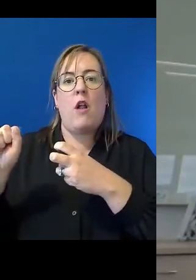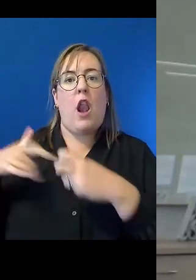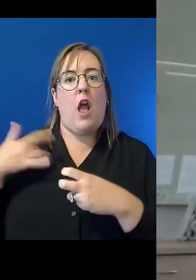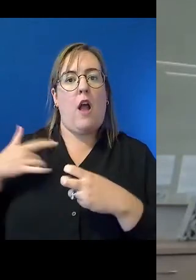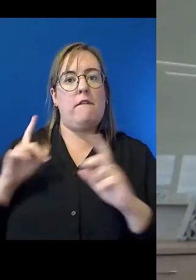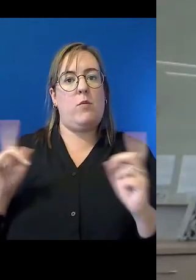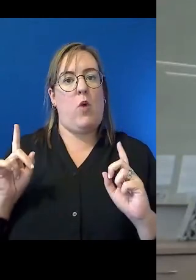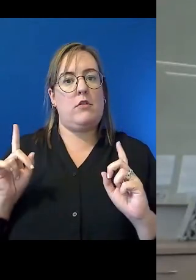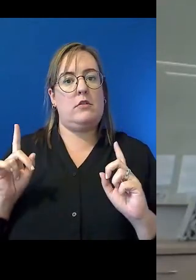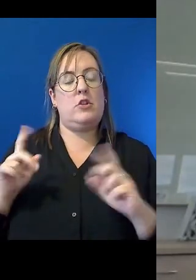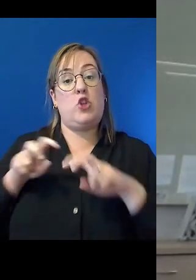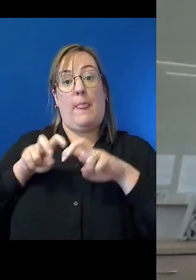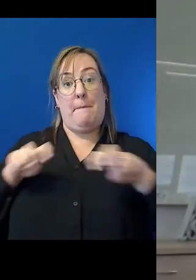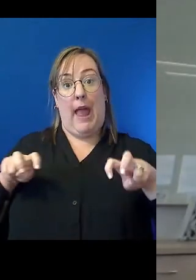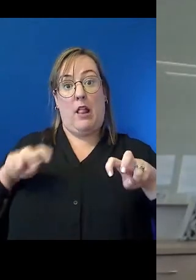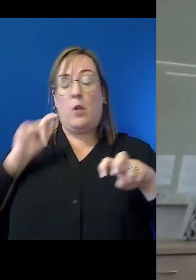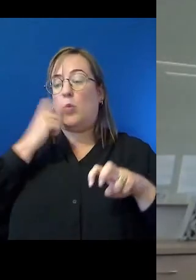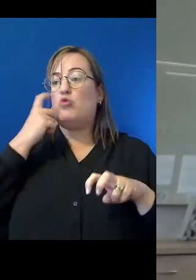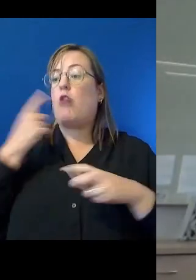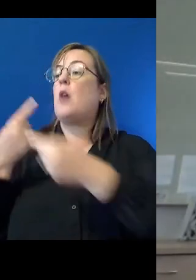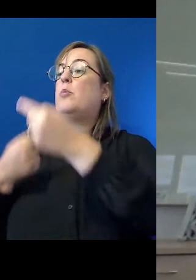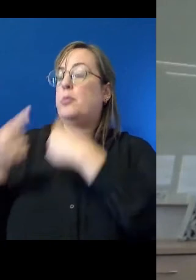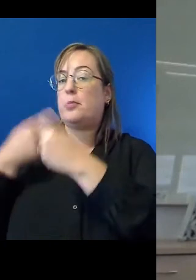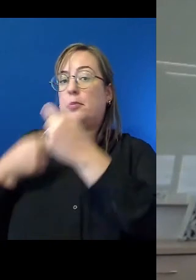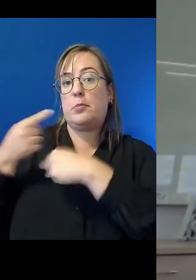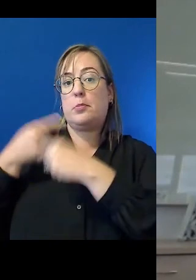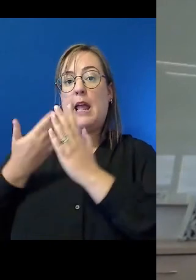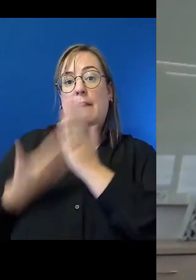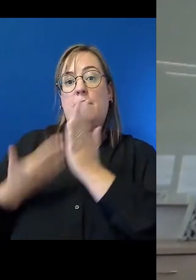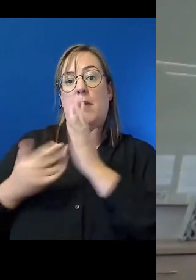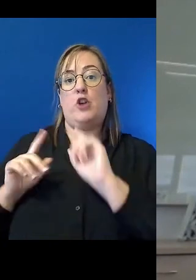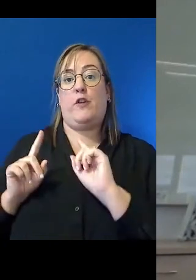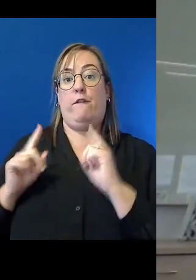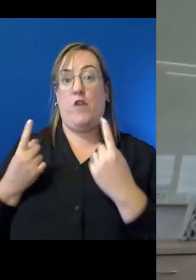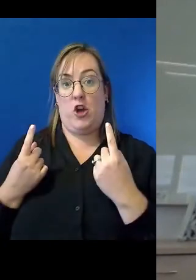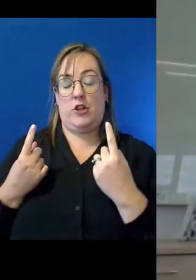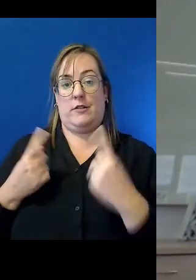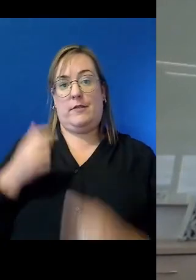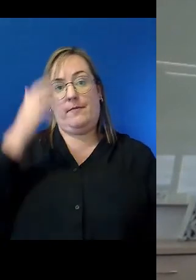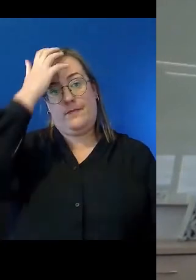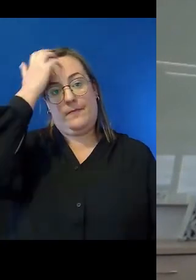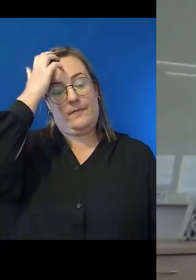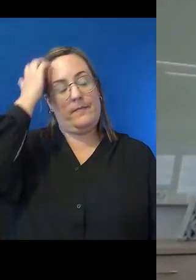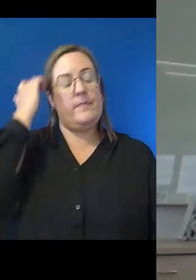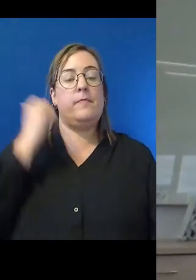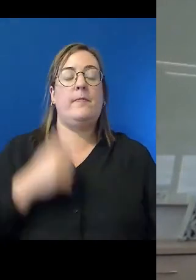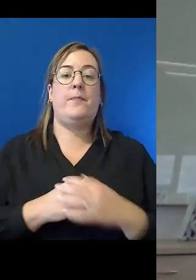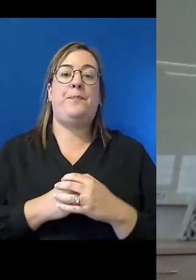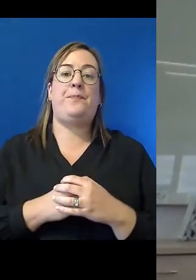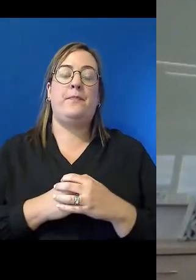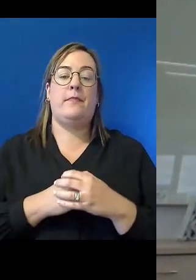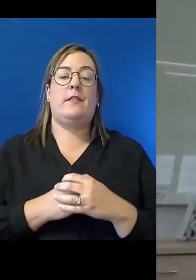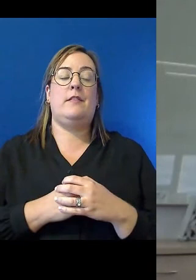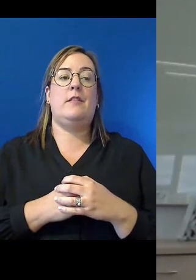a feel for the person and their background and the circumstances that they're in. So, long story